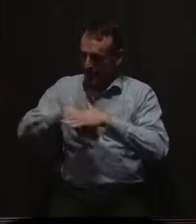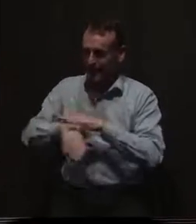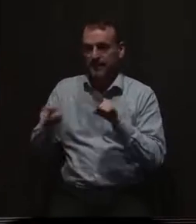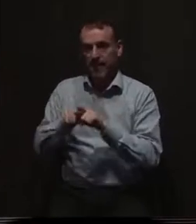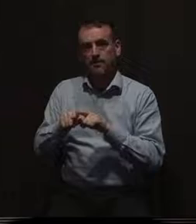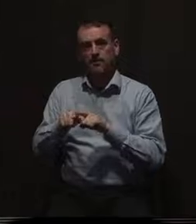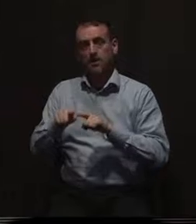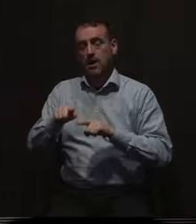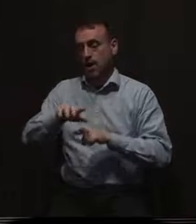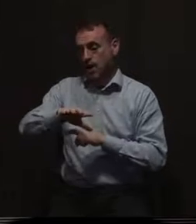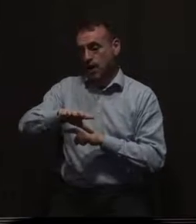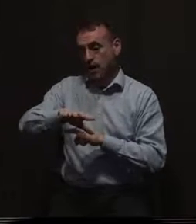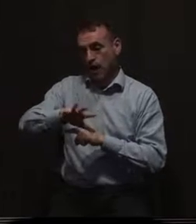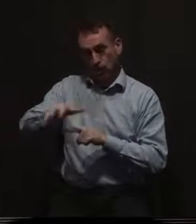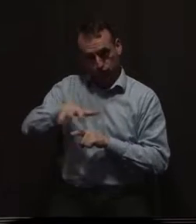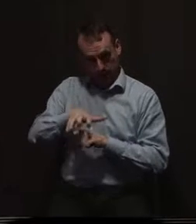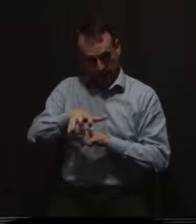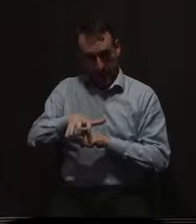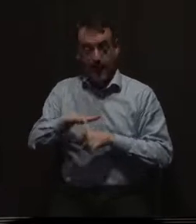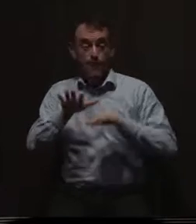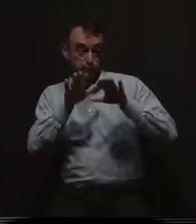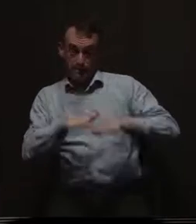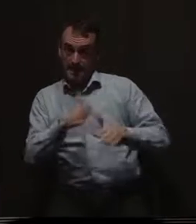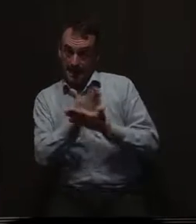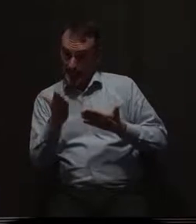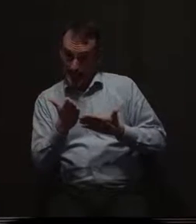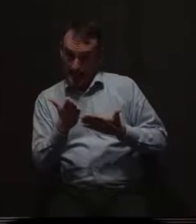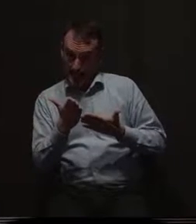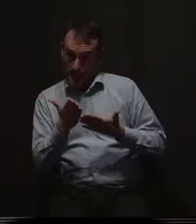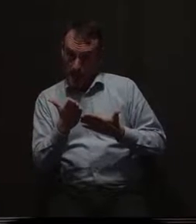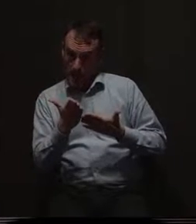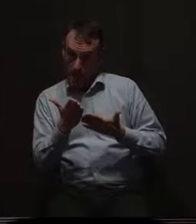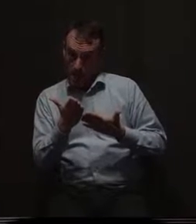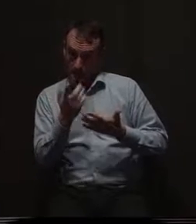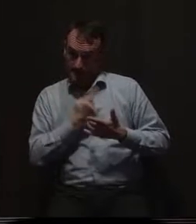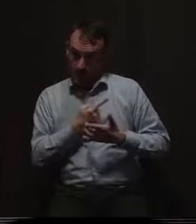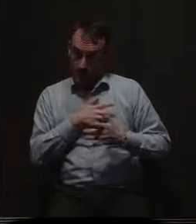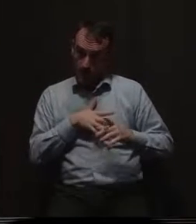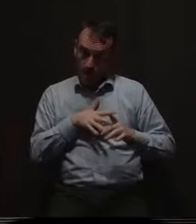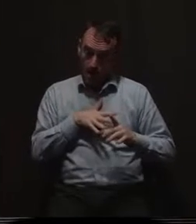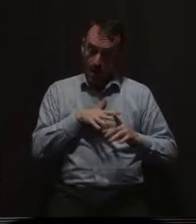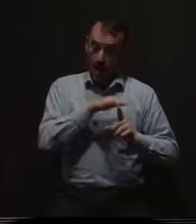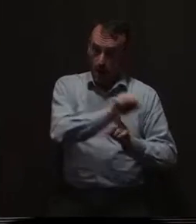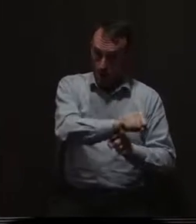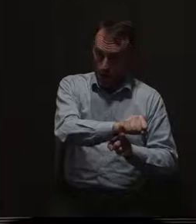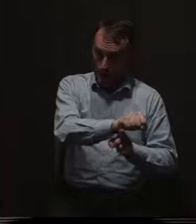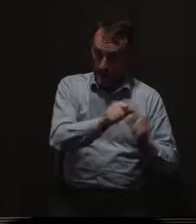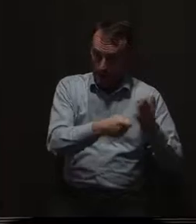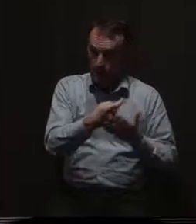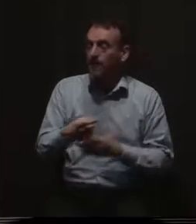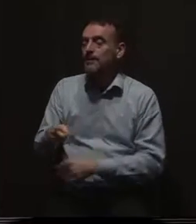that worked. In Germany, we don't see that so clearly because we don't look at it in that light. But